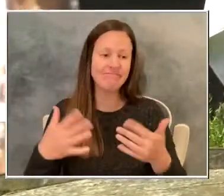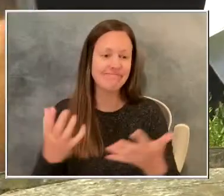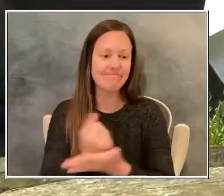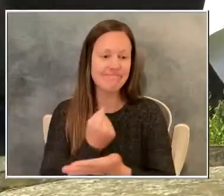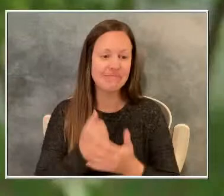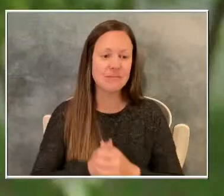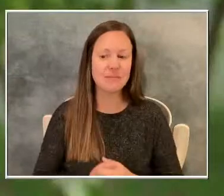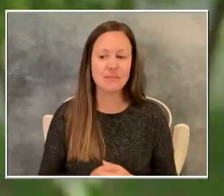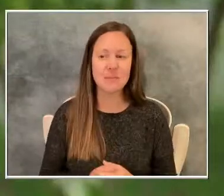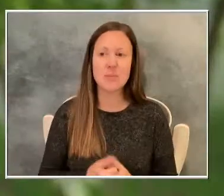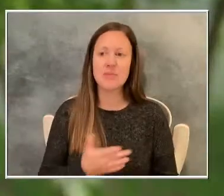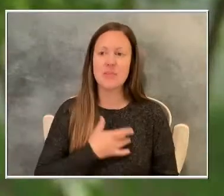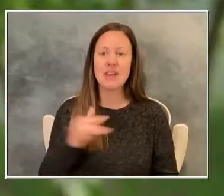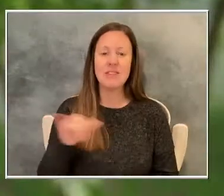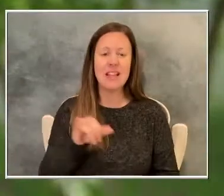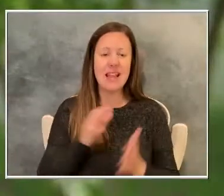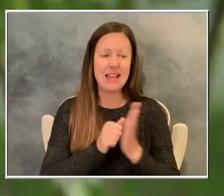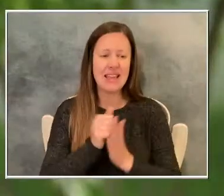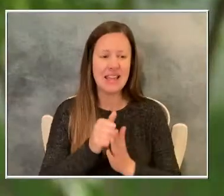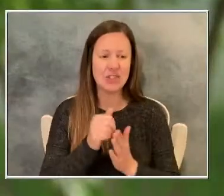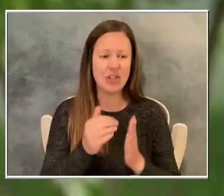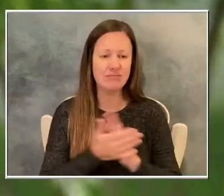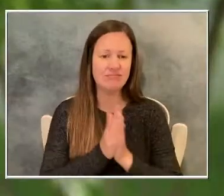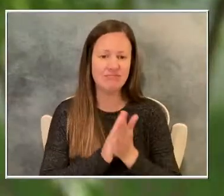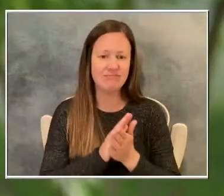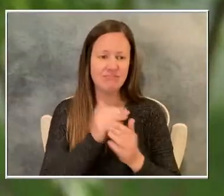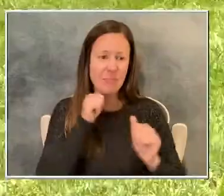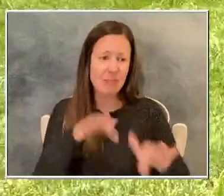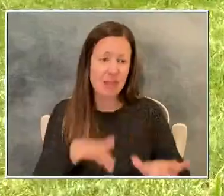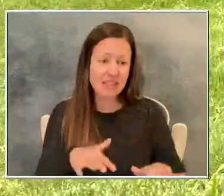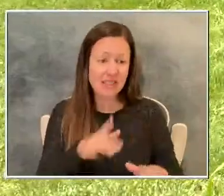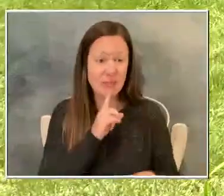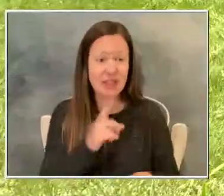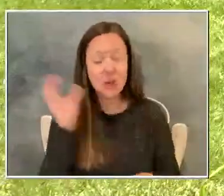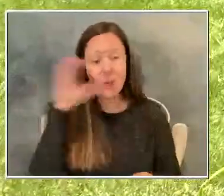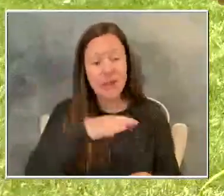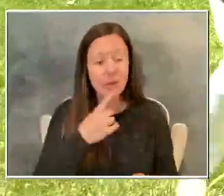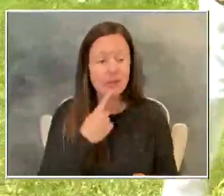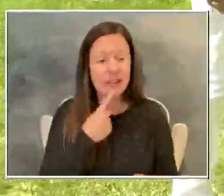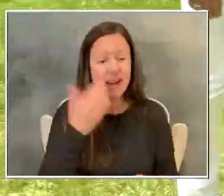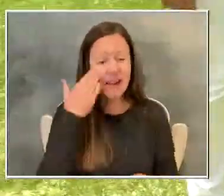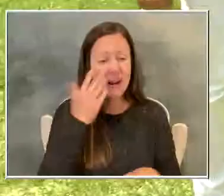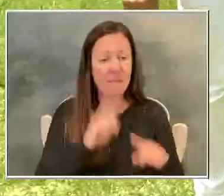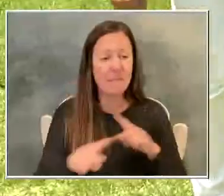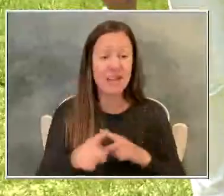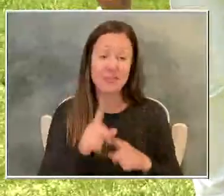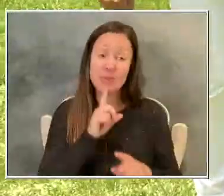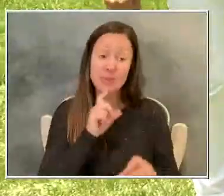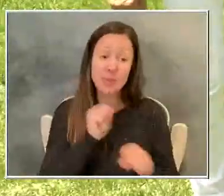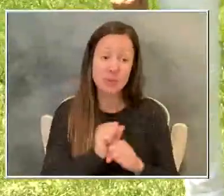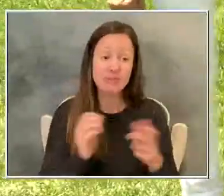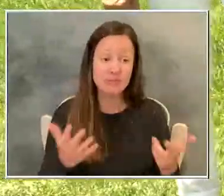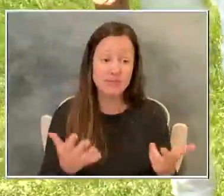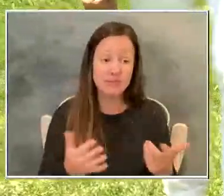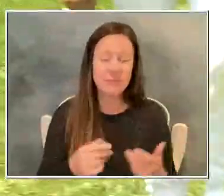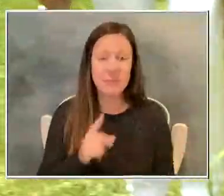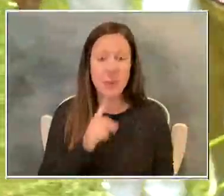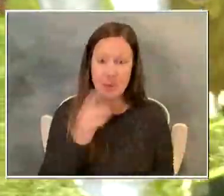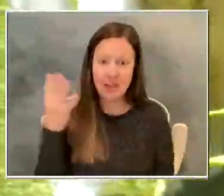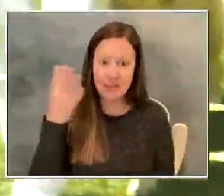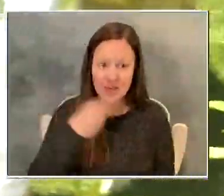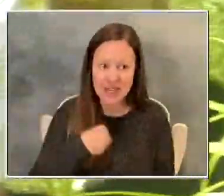a blessing. And that's weird to say, but it is. It's true. So pretty. They're so pretty.